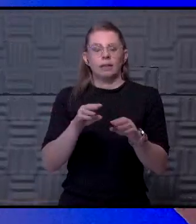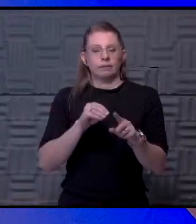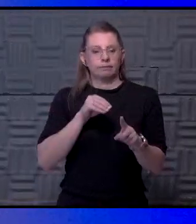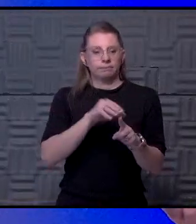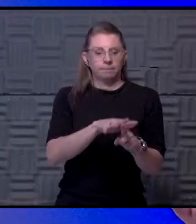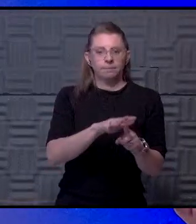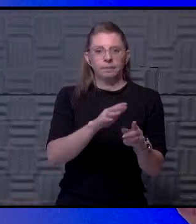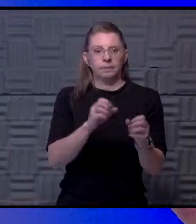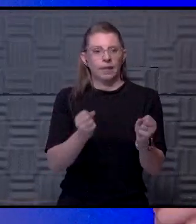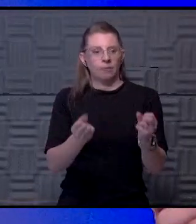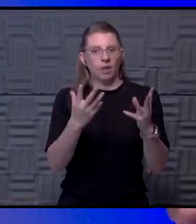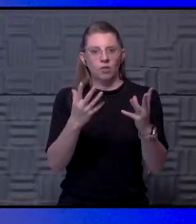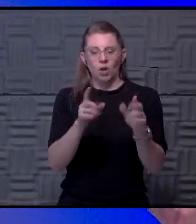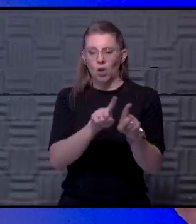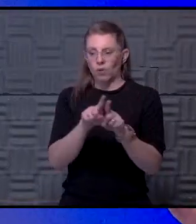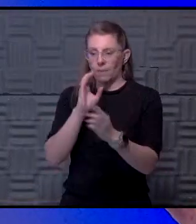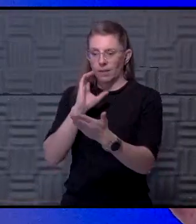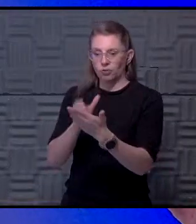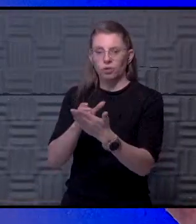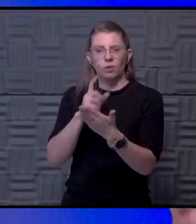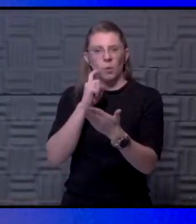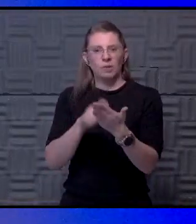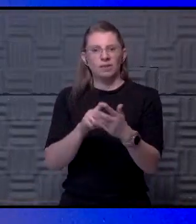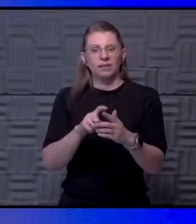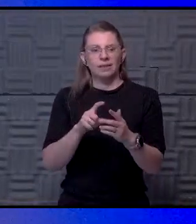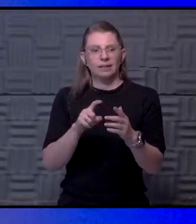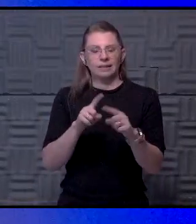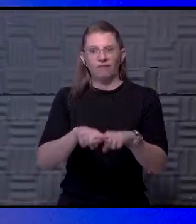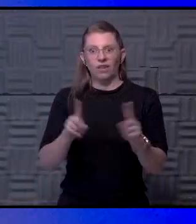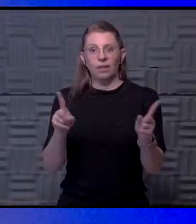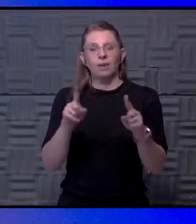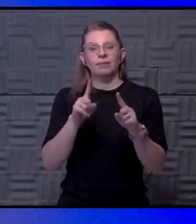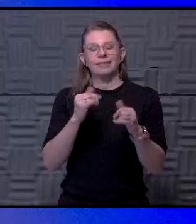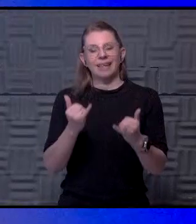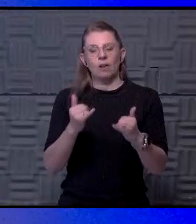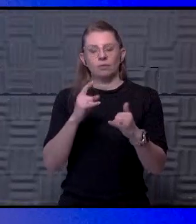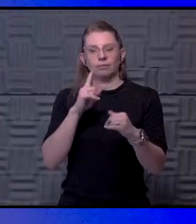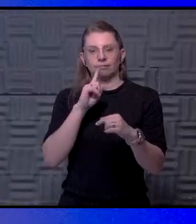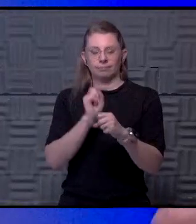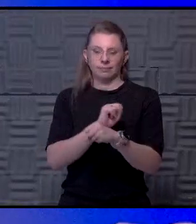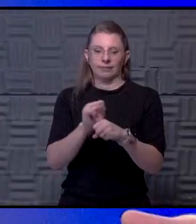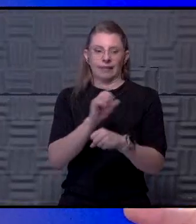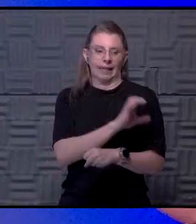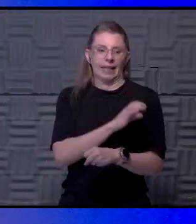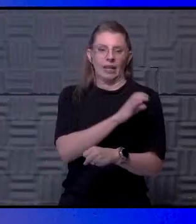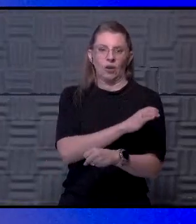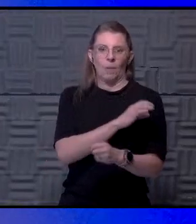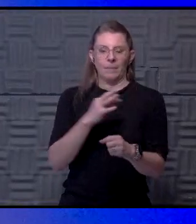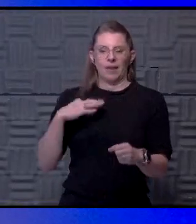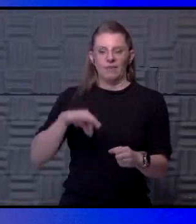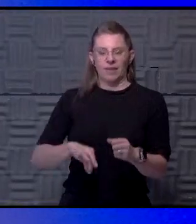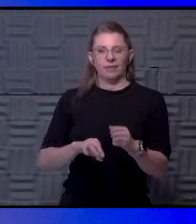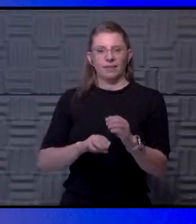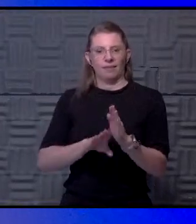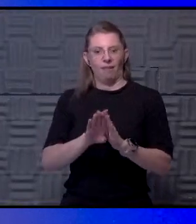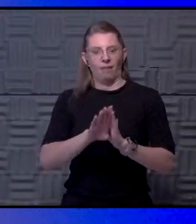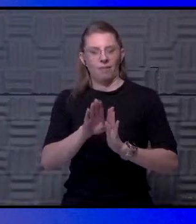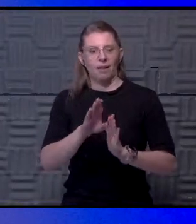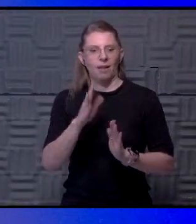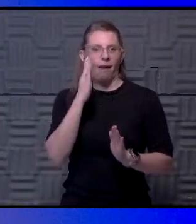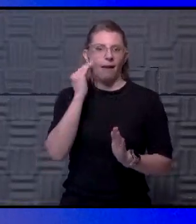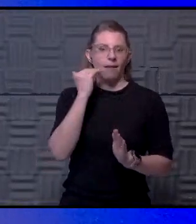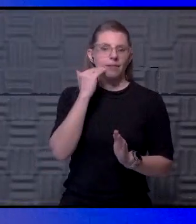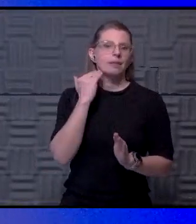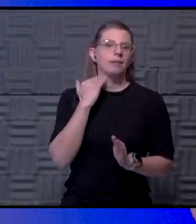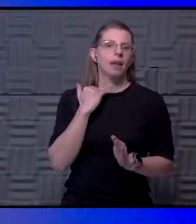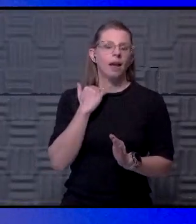and you look at it pictorially, you can see a difference. But now we're actually seeing those clinical benefits materialize. So in the head and neck patients,